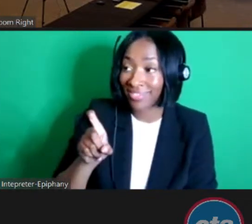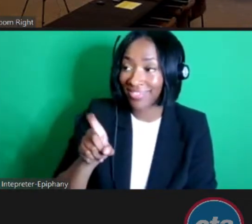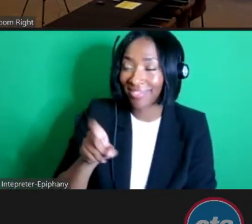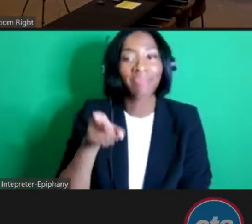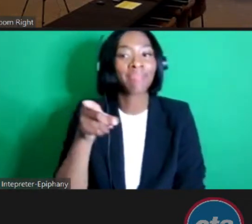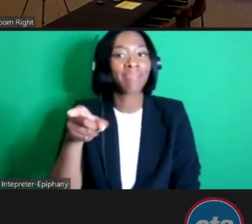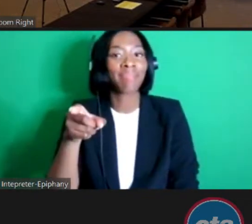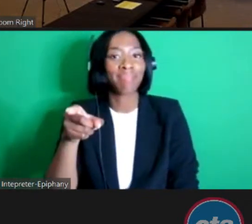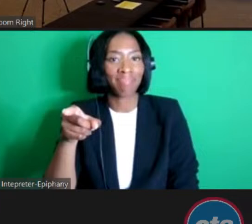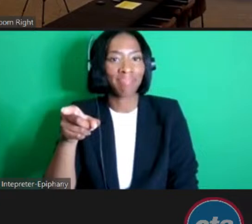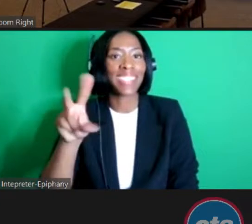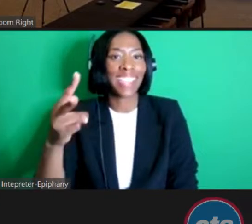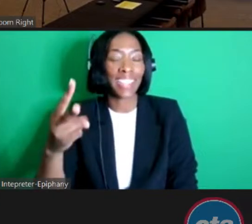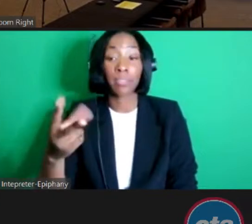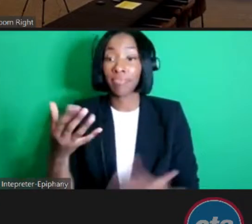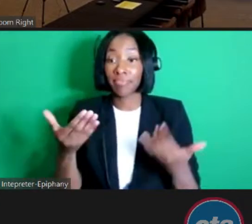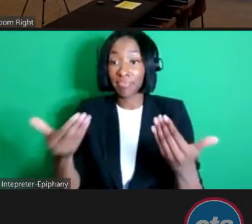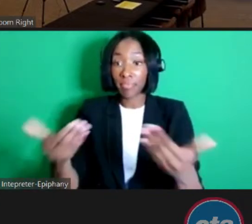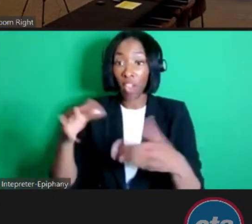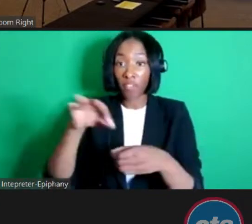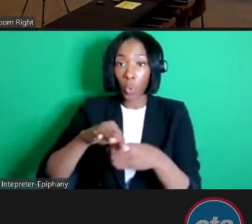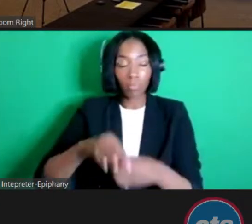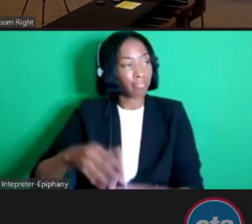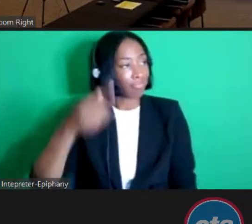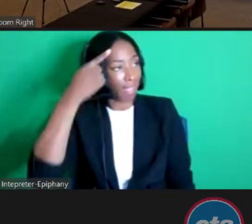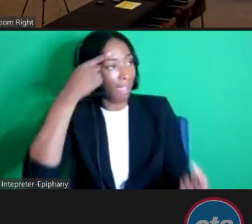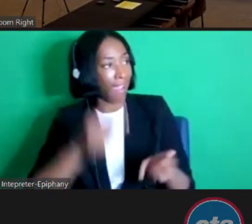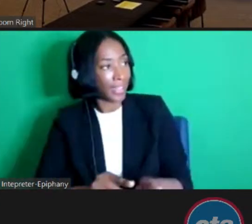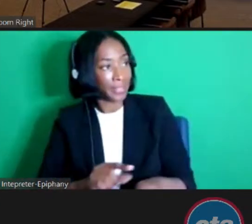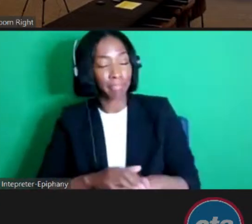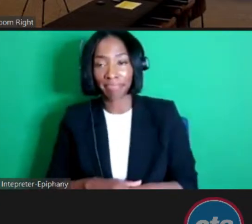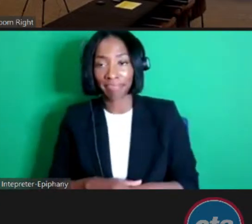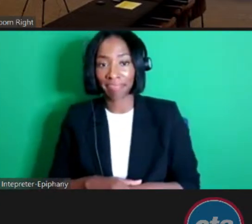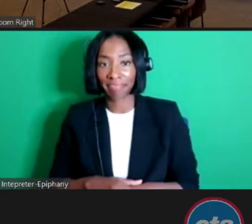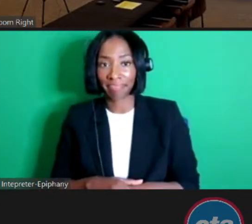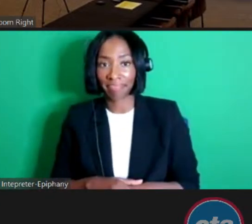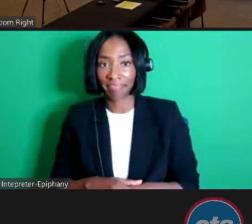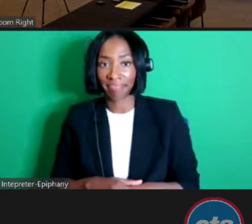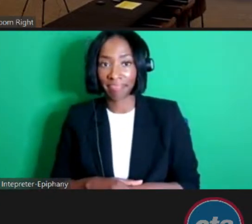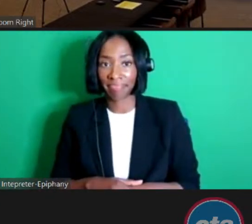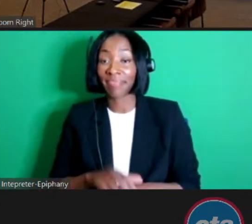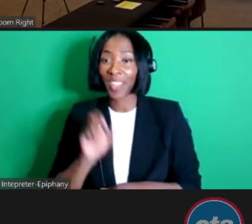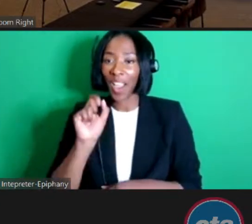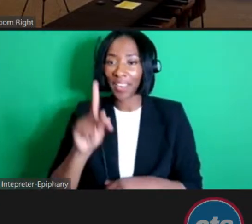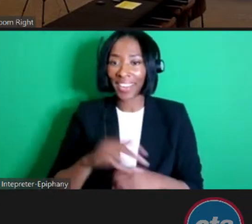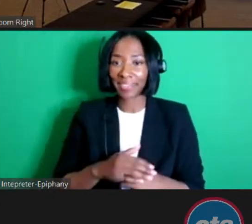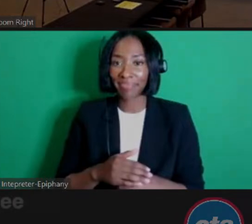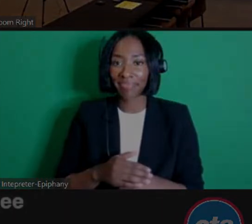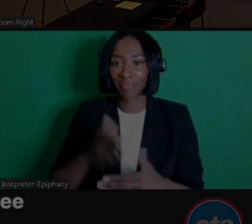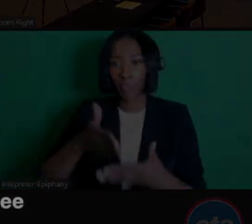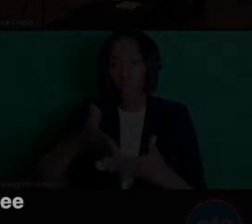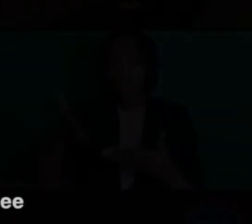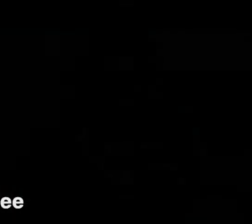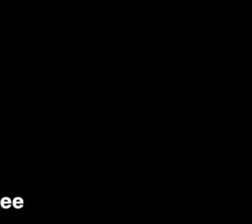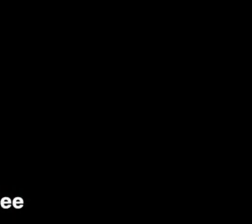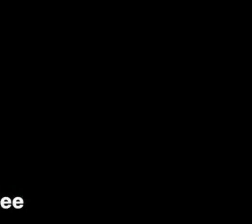Delphine is a second. A vote. Aye. All right, we're adjourned.